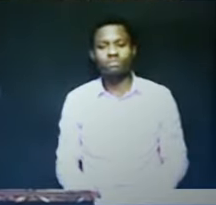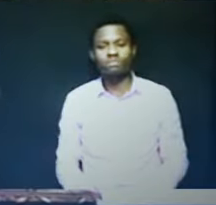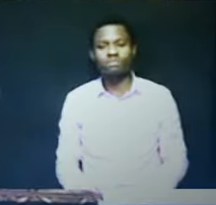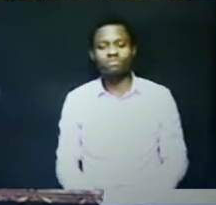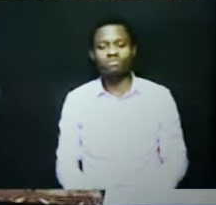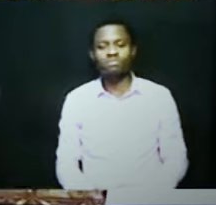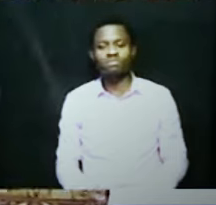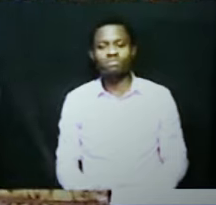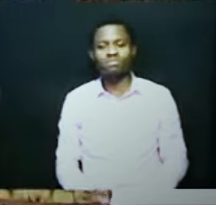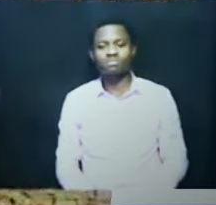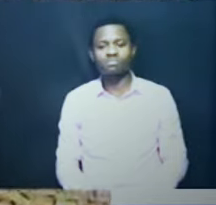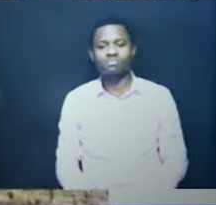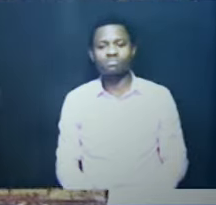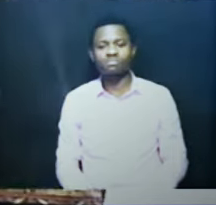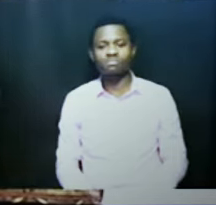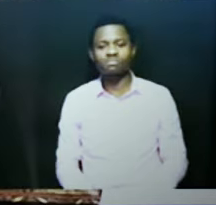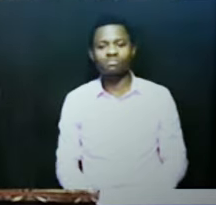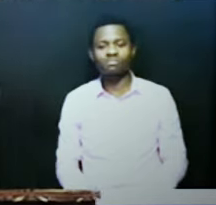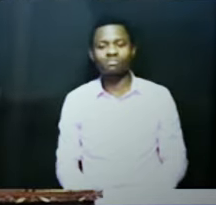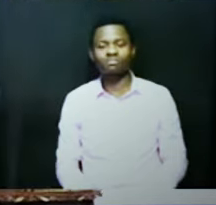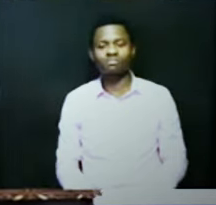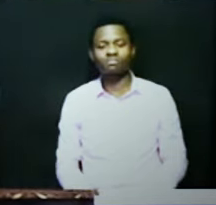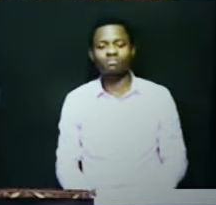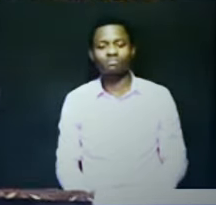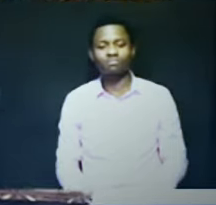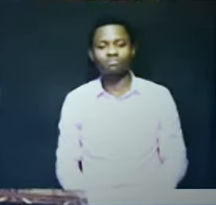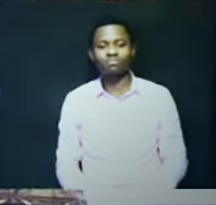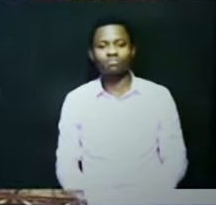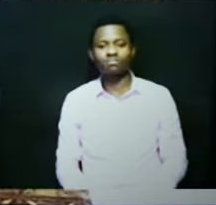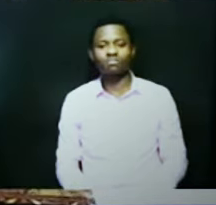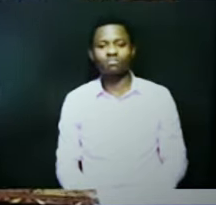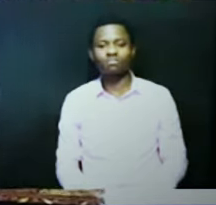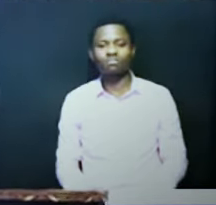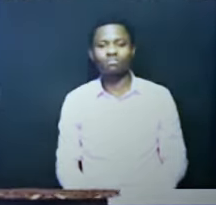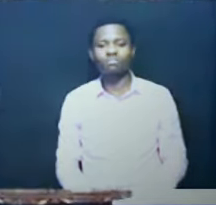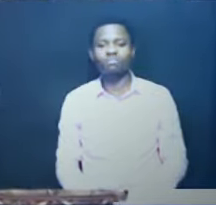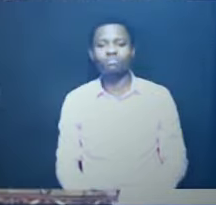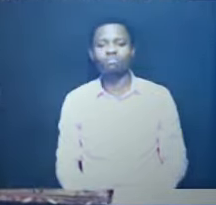and ye a jumamuaba, a senior.